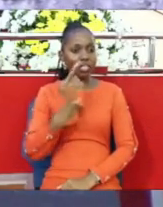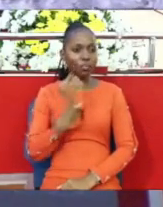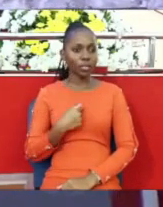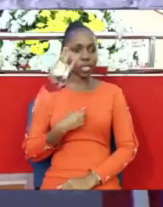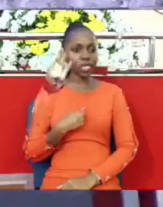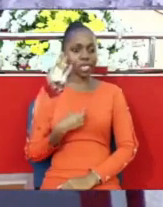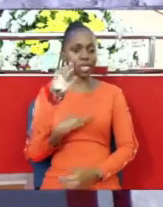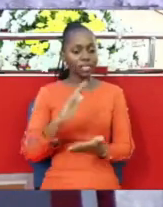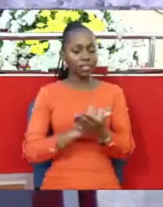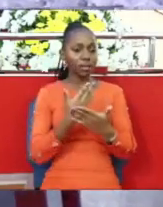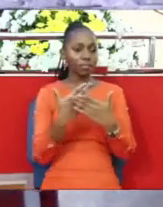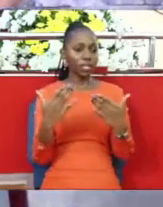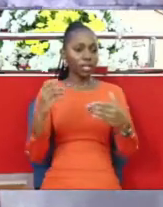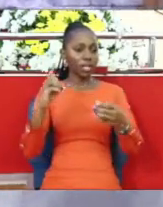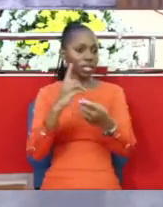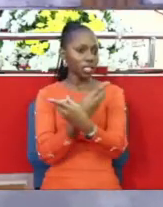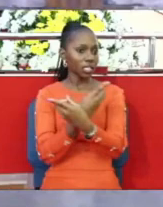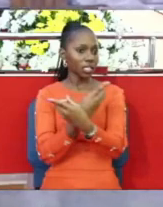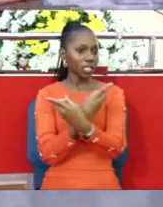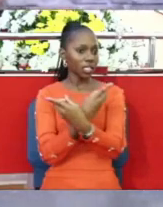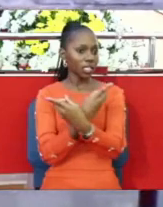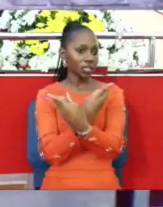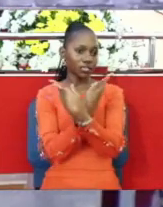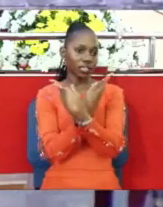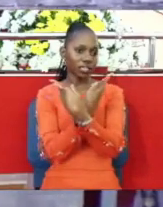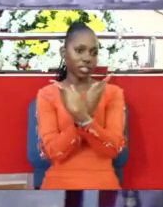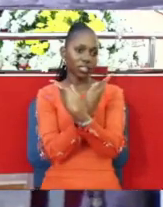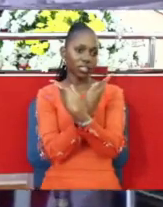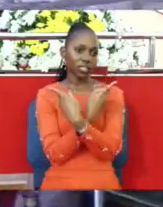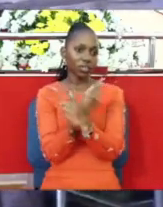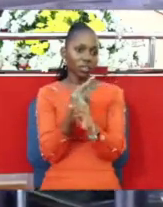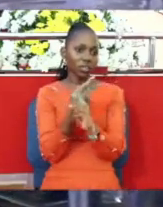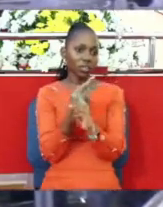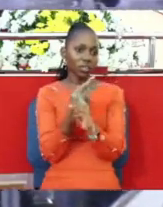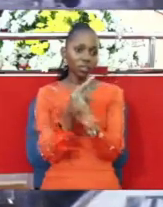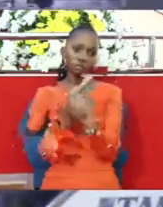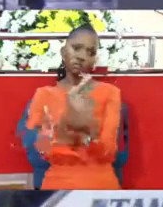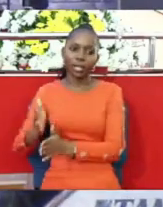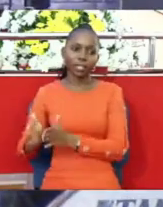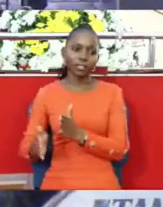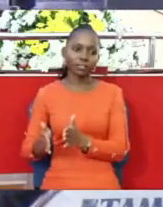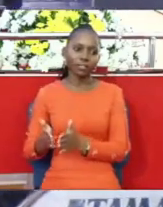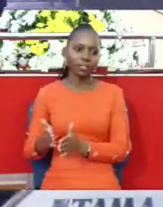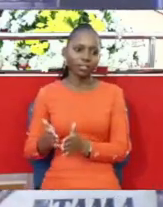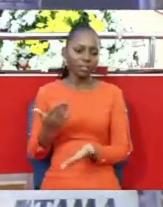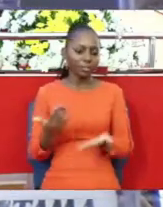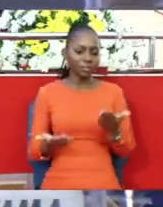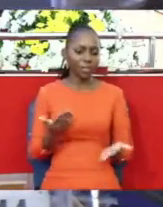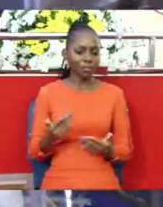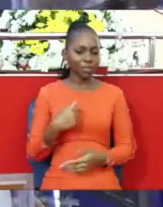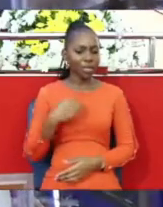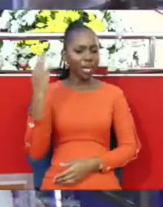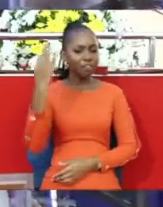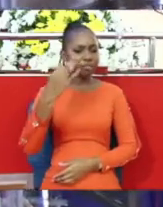direction. Something that maybe I have preached here. You know, sometimes we don't remember